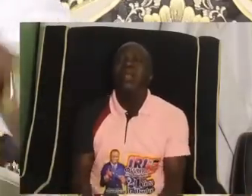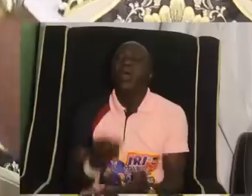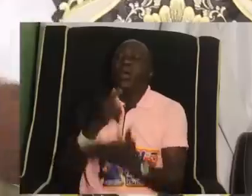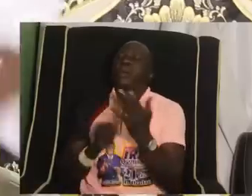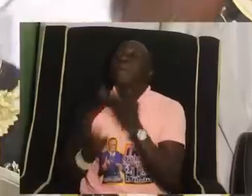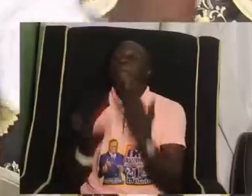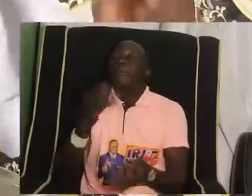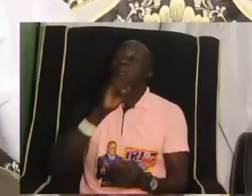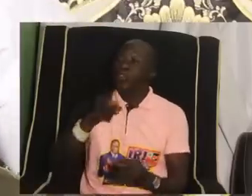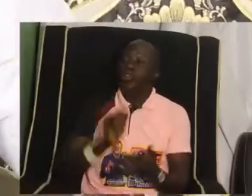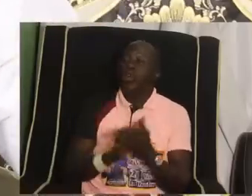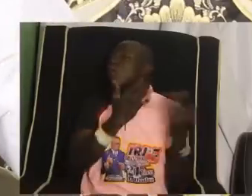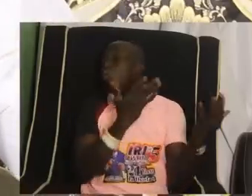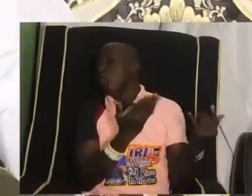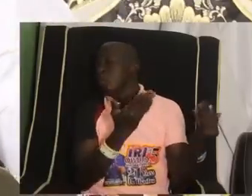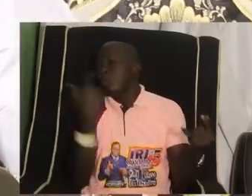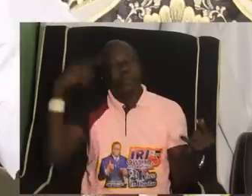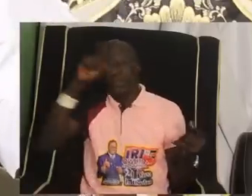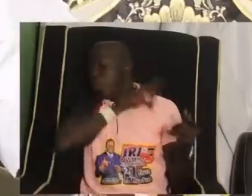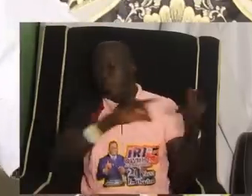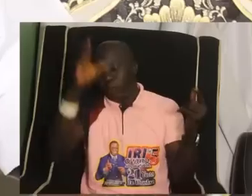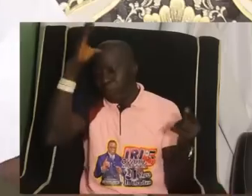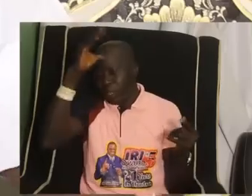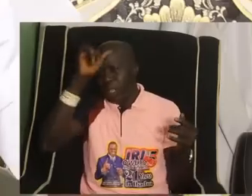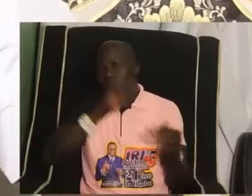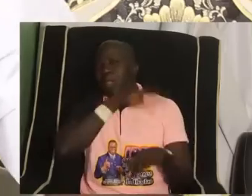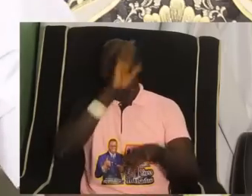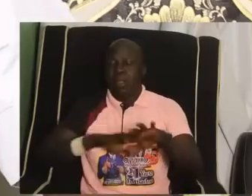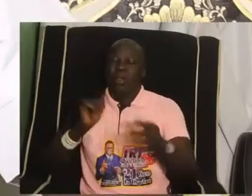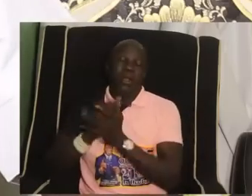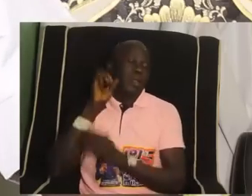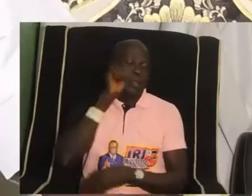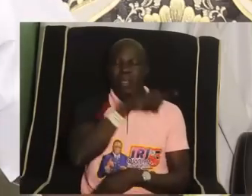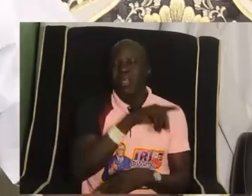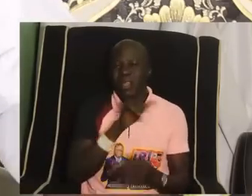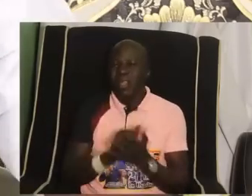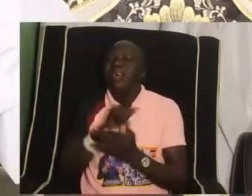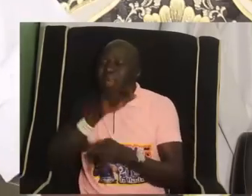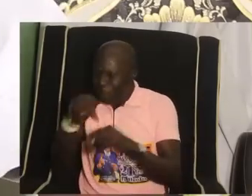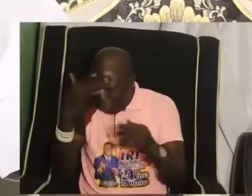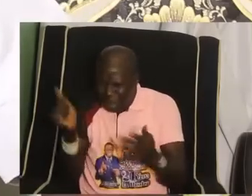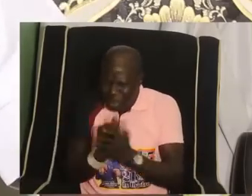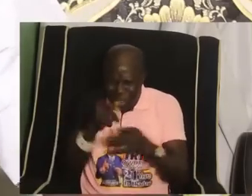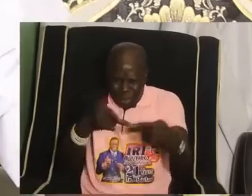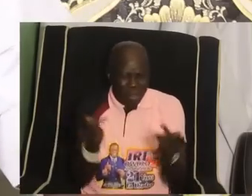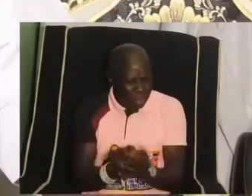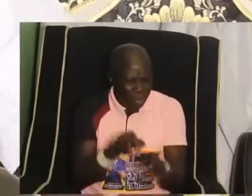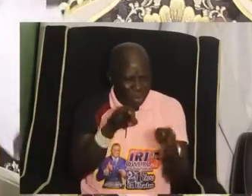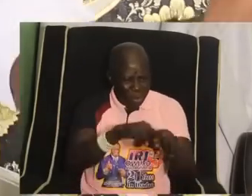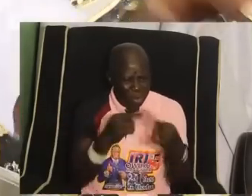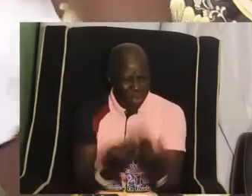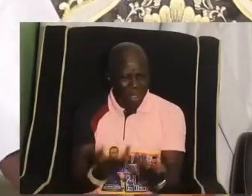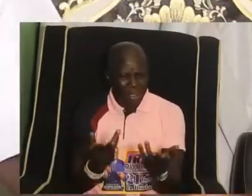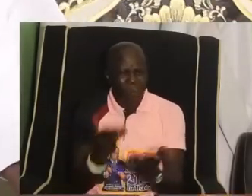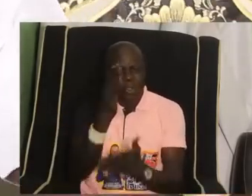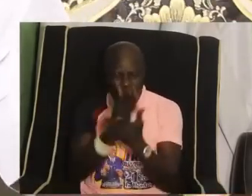wait until that father. He called me there. You rent this place. And you rent this place. There's a space